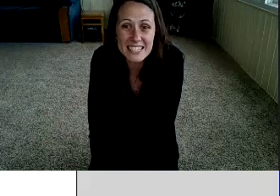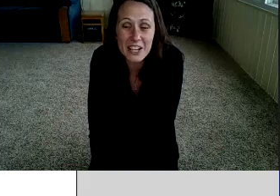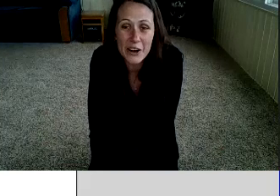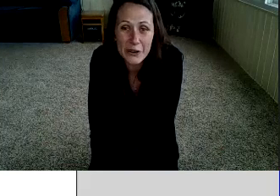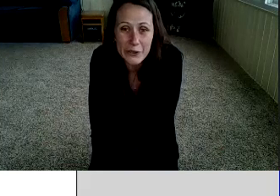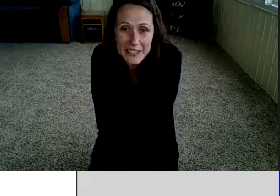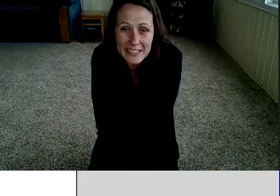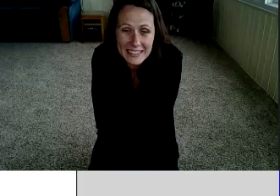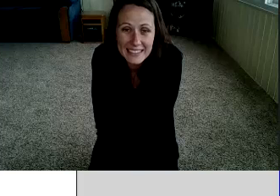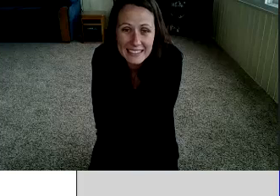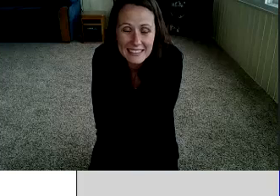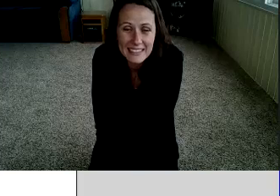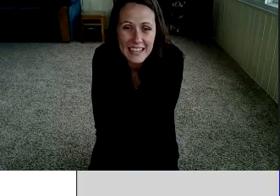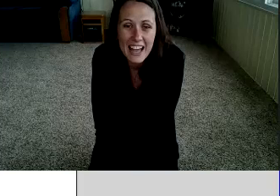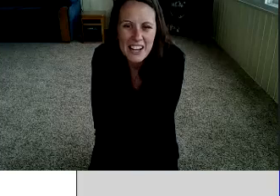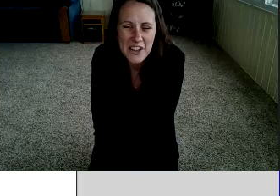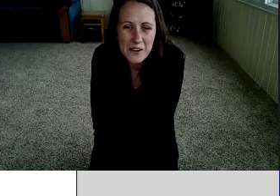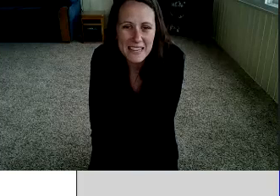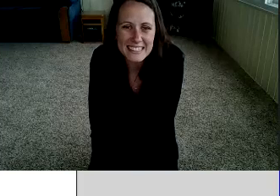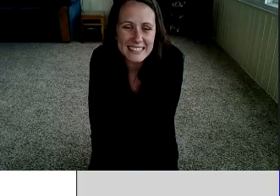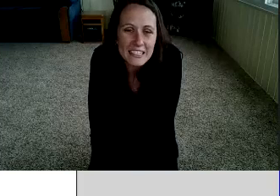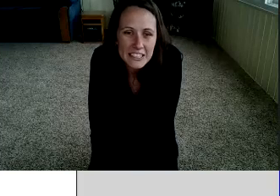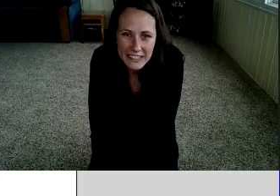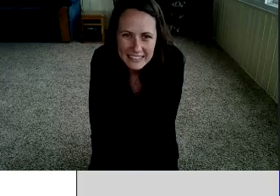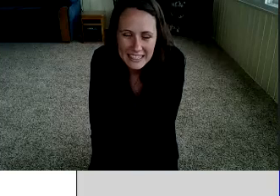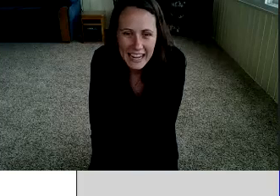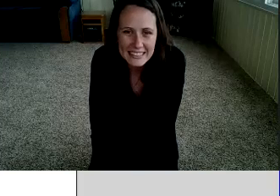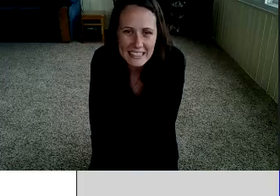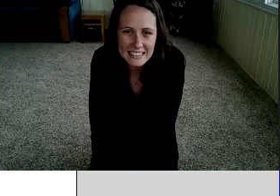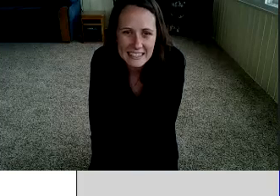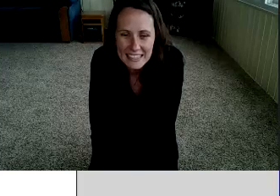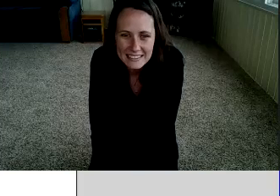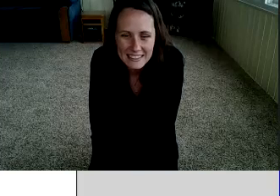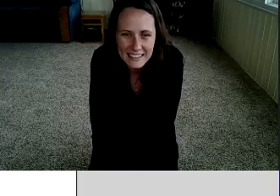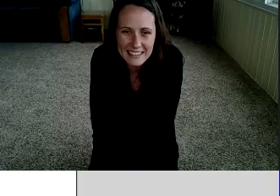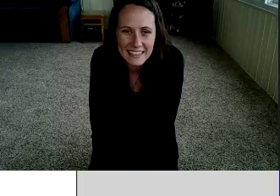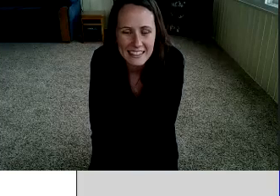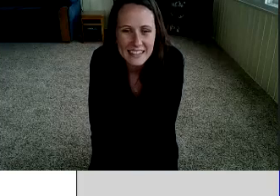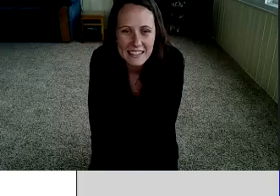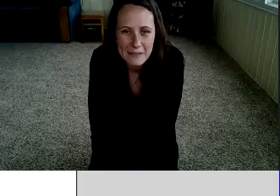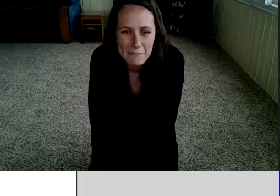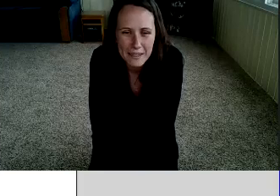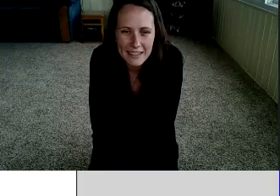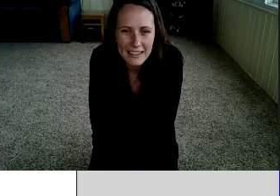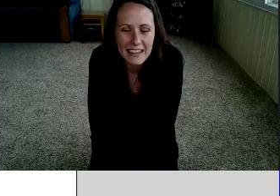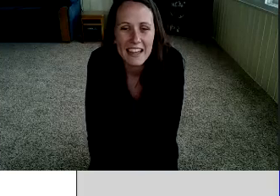This is a goat. A goat makes a silly noise. It kind of sounds like this.